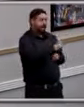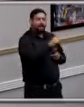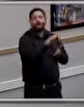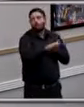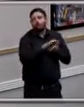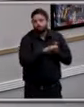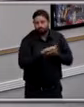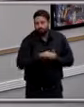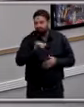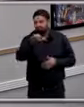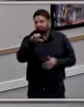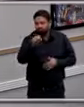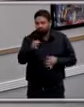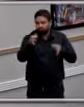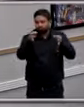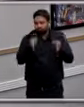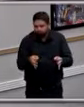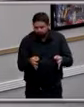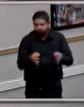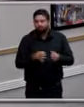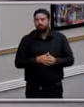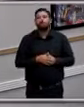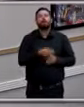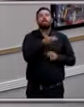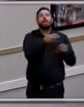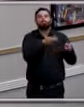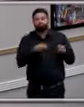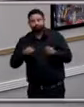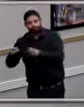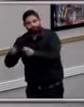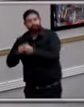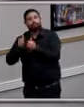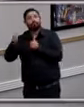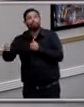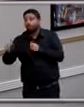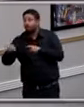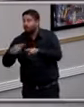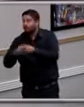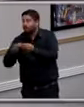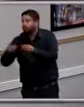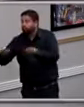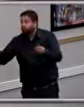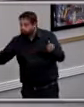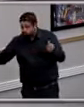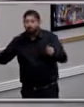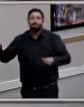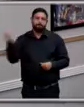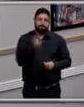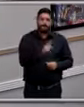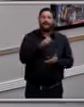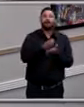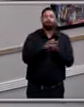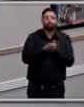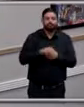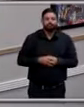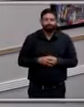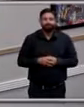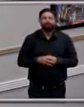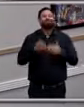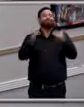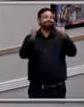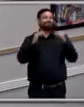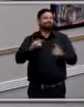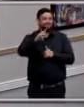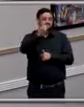that is yes, definitely. Transition to remotely and come back when the symptoms subside. The next question